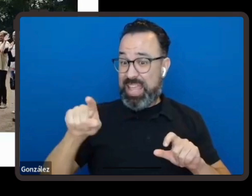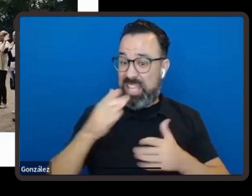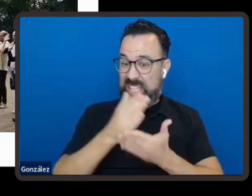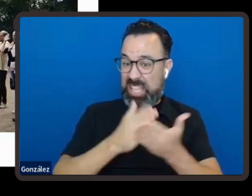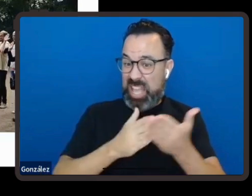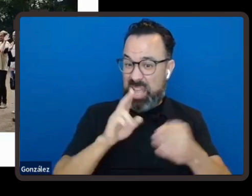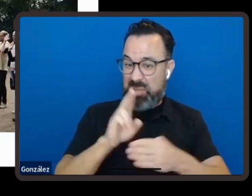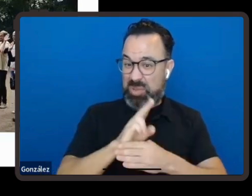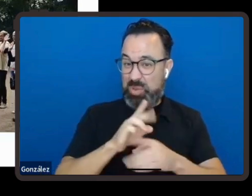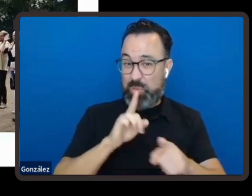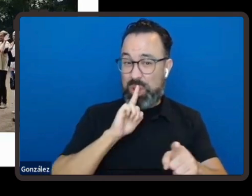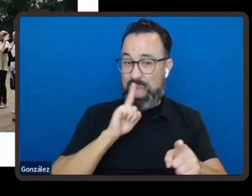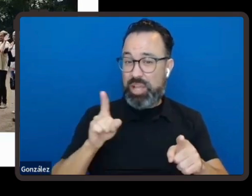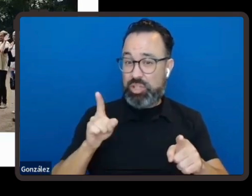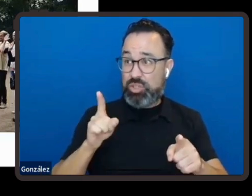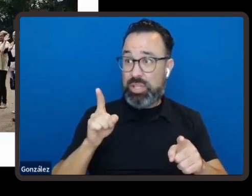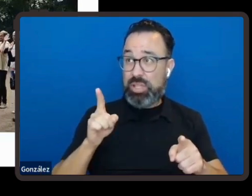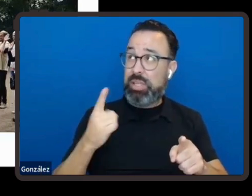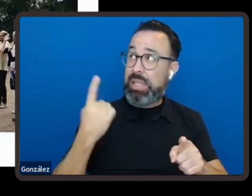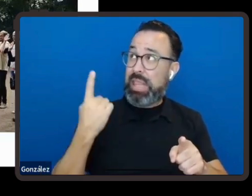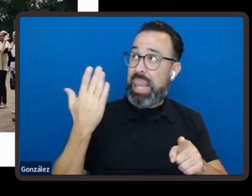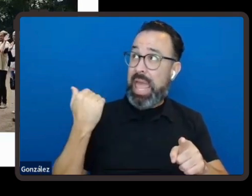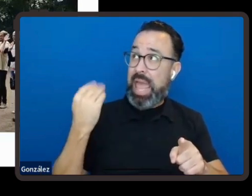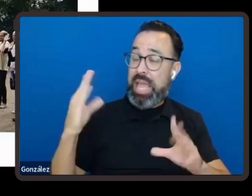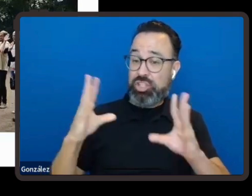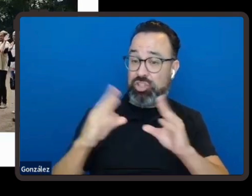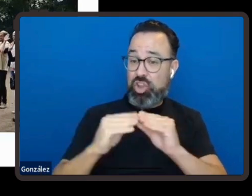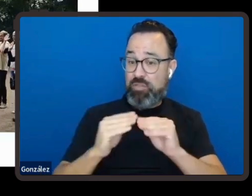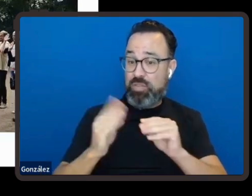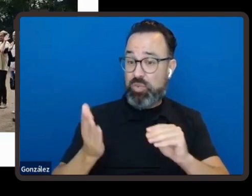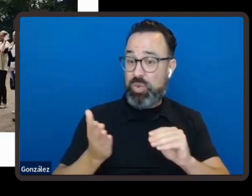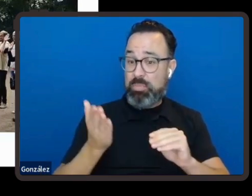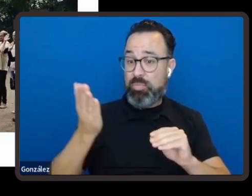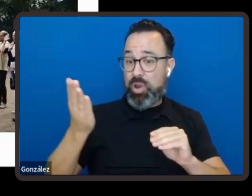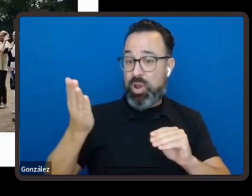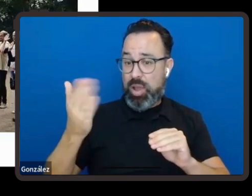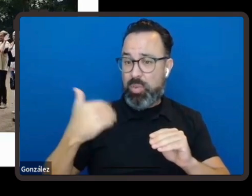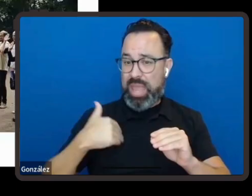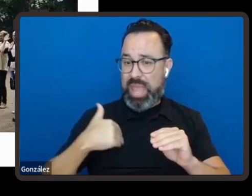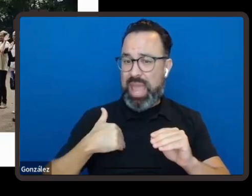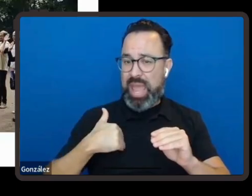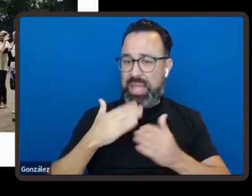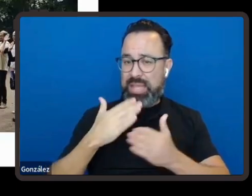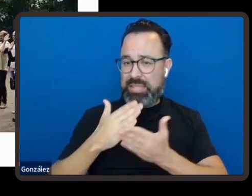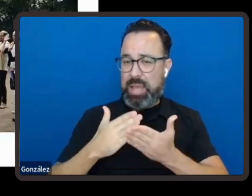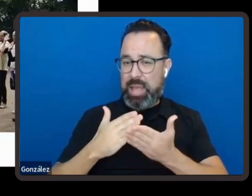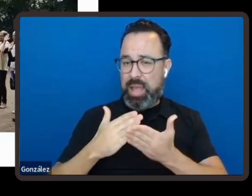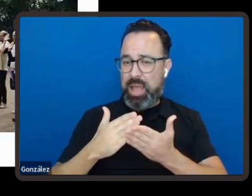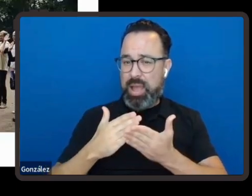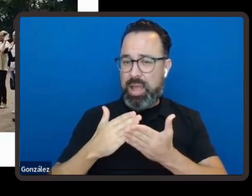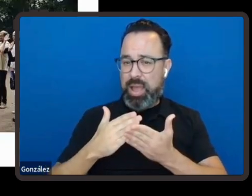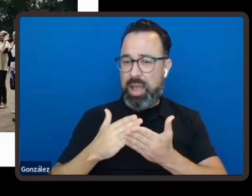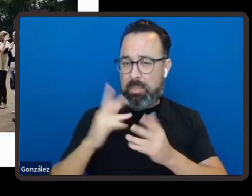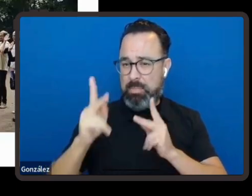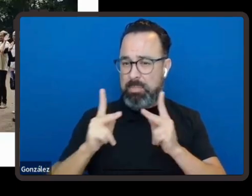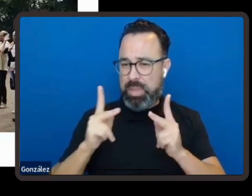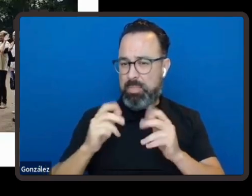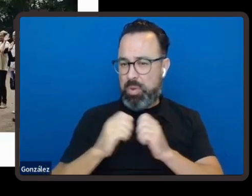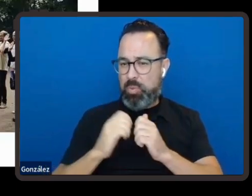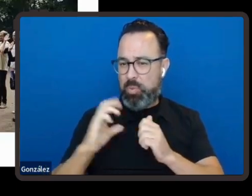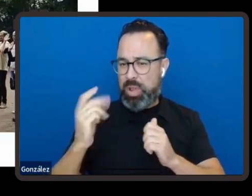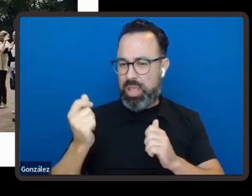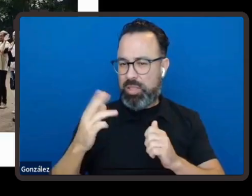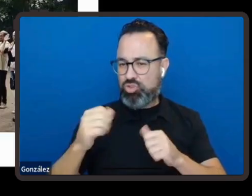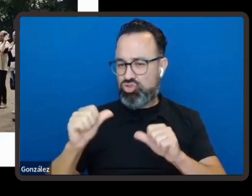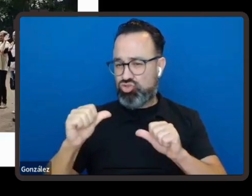actually brought it to the last conference, and we had some individuals with charge try it out.